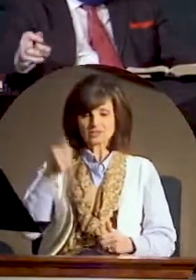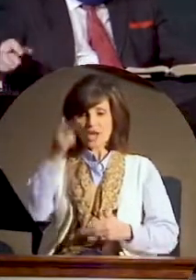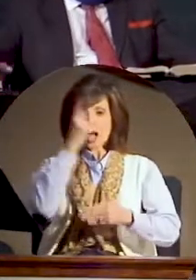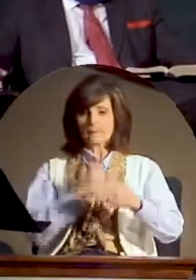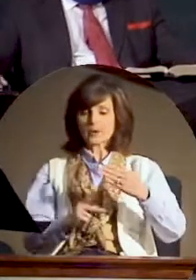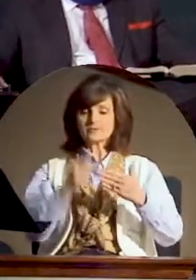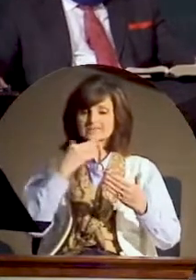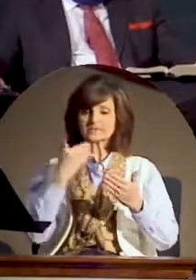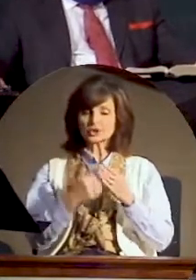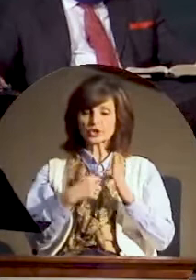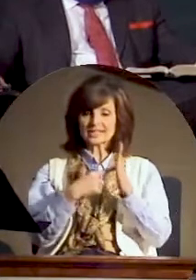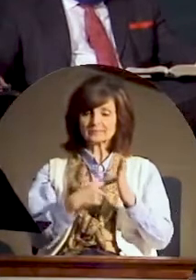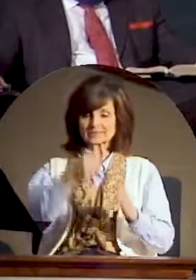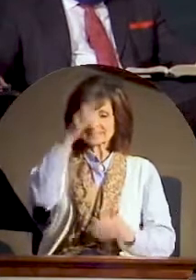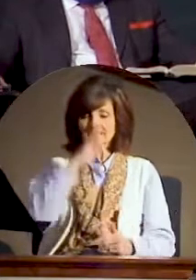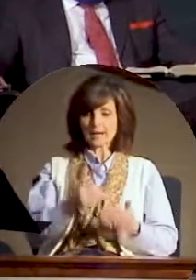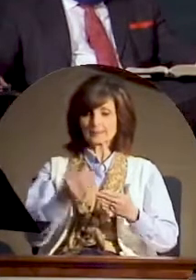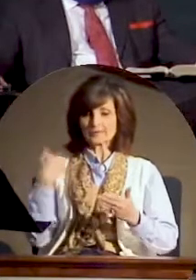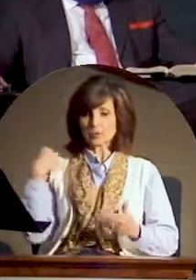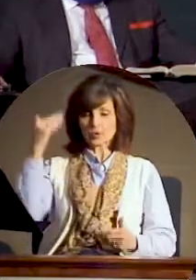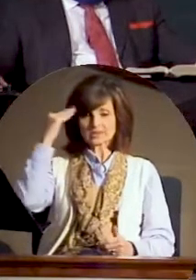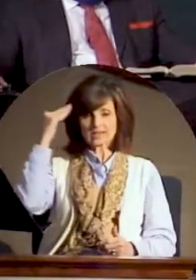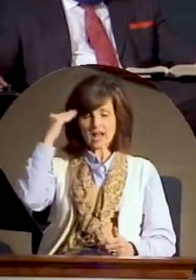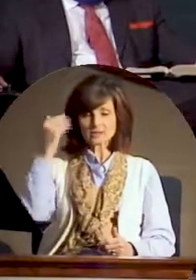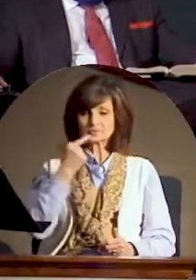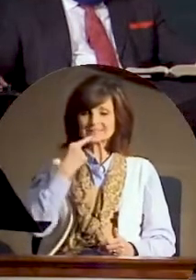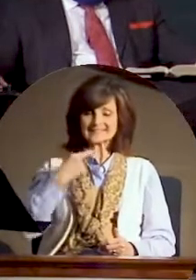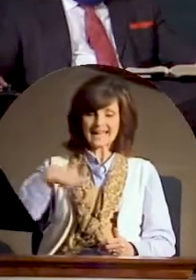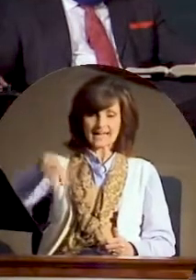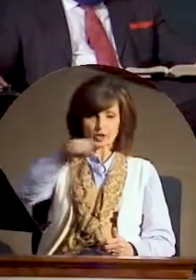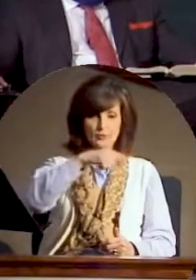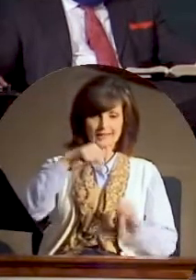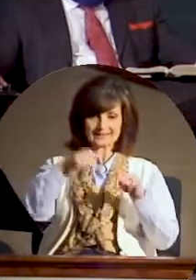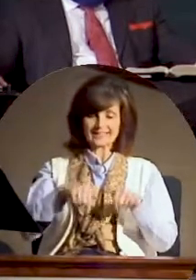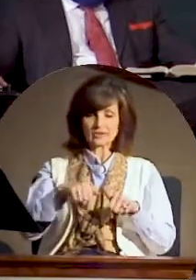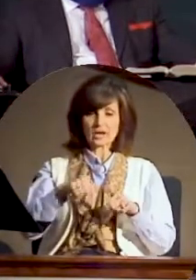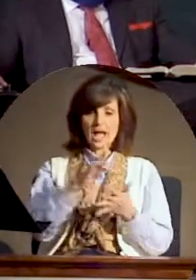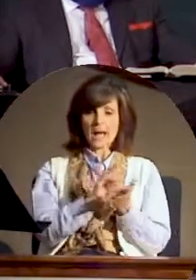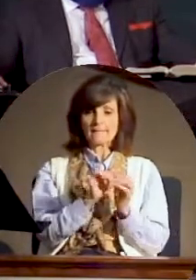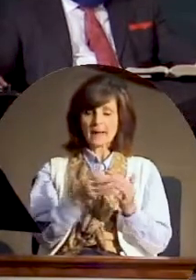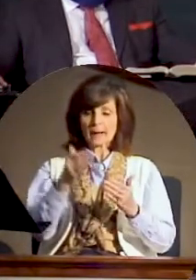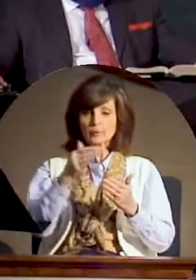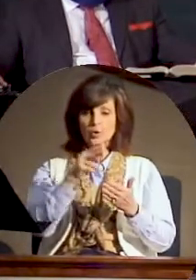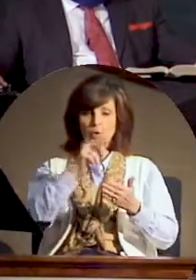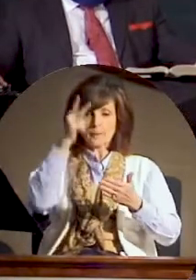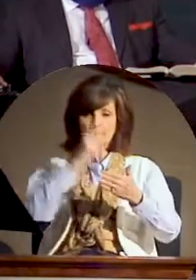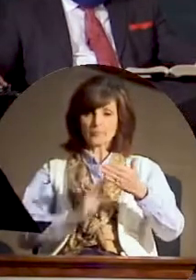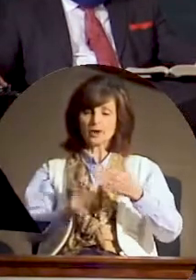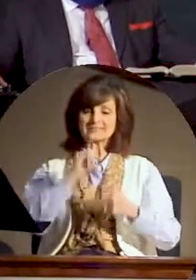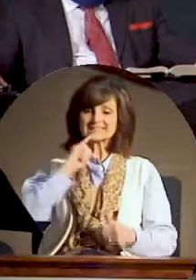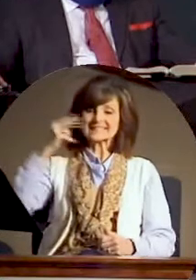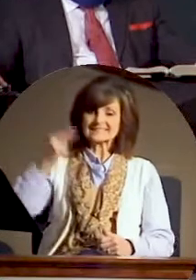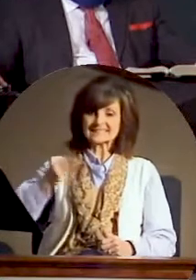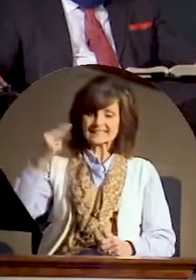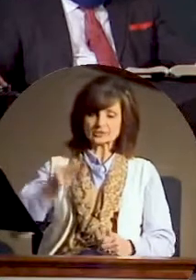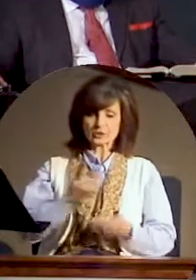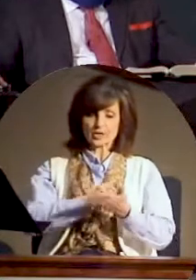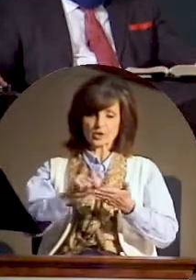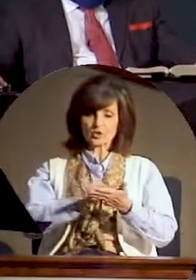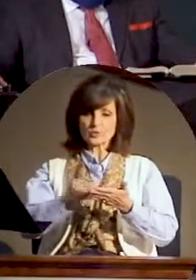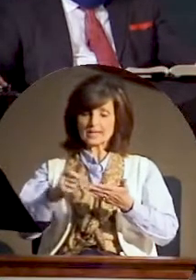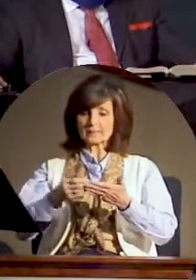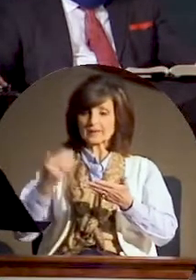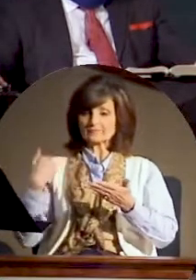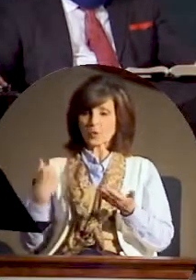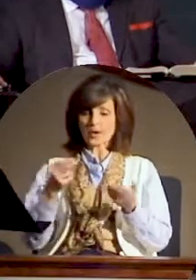is a good indication of God's foreknowledge. We say around here that Bible prophecy is nothing more than history that is written